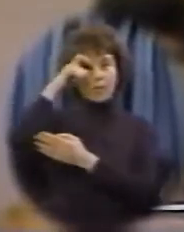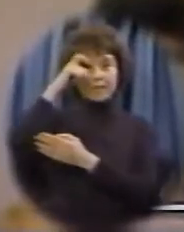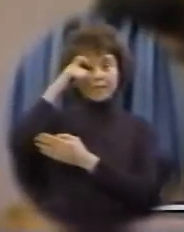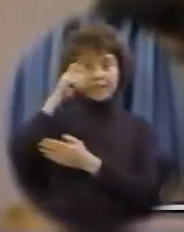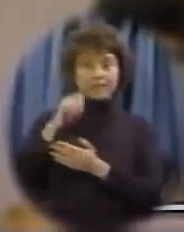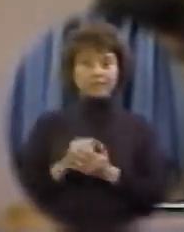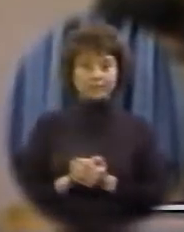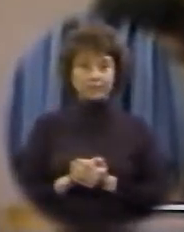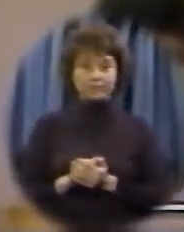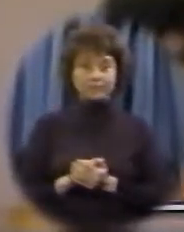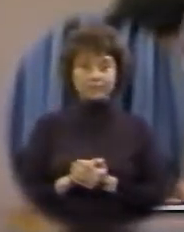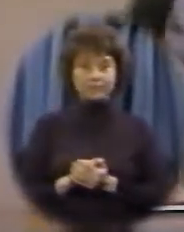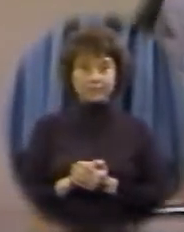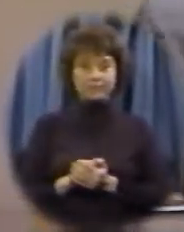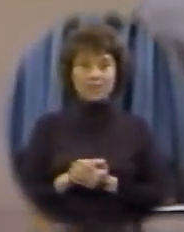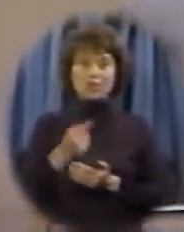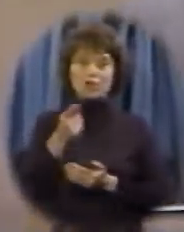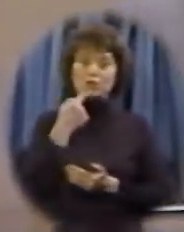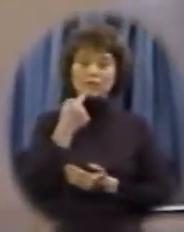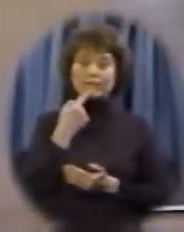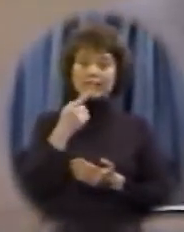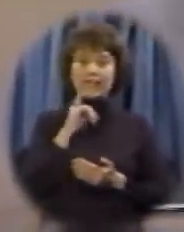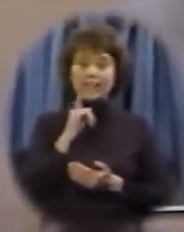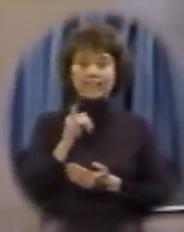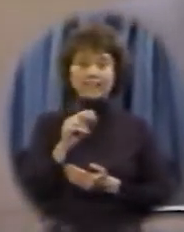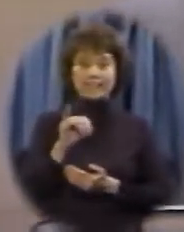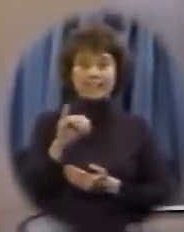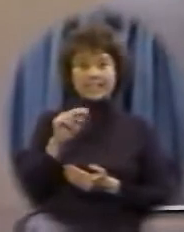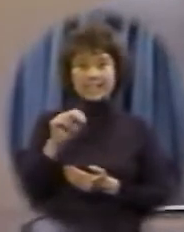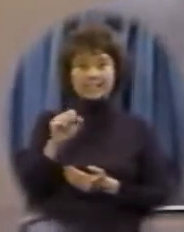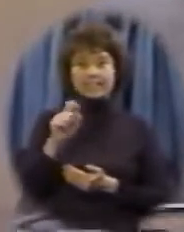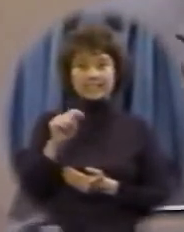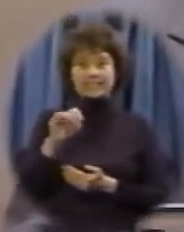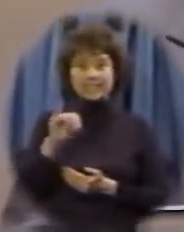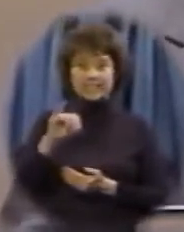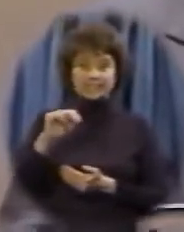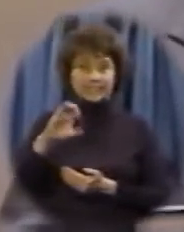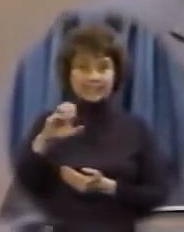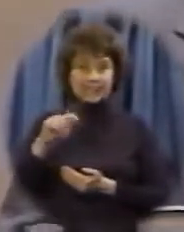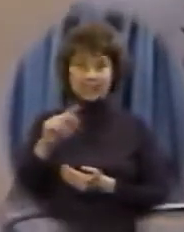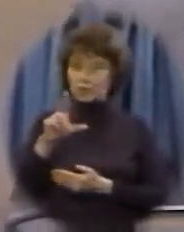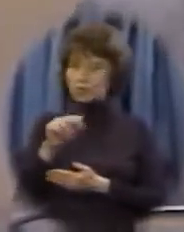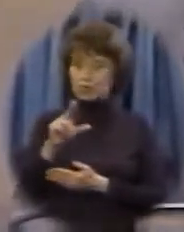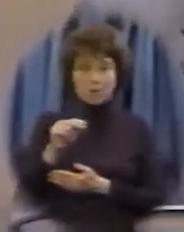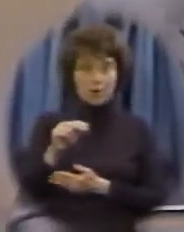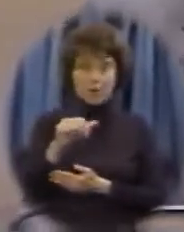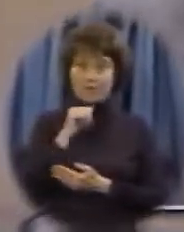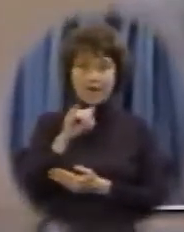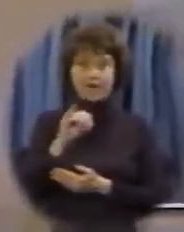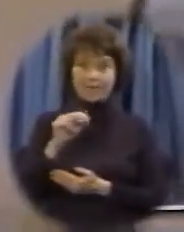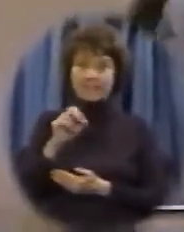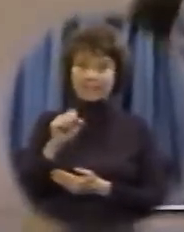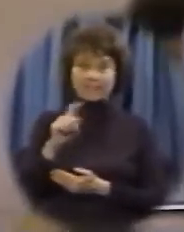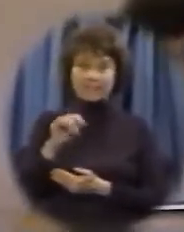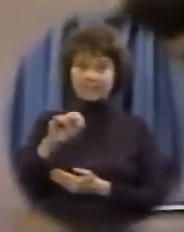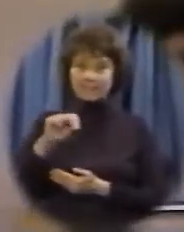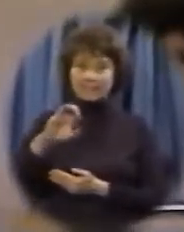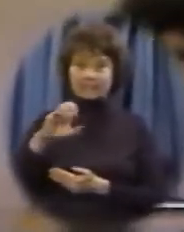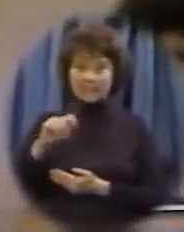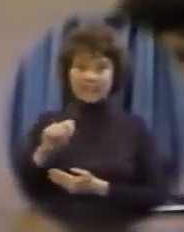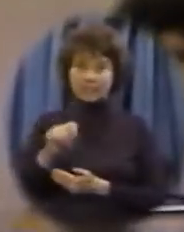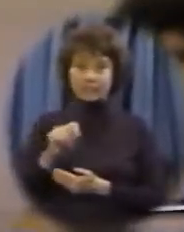it inherited instinct. There is no such a thing as instinct. There's no such a thing as instinct. Long in the fall of the year, before the wind